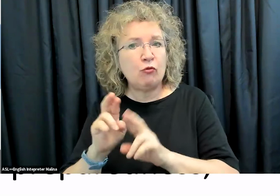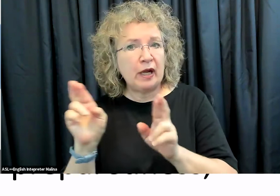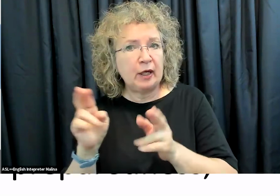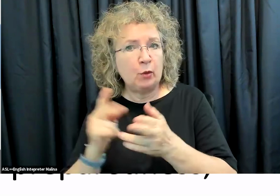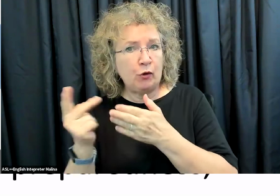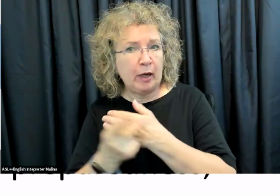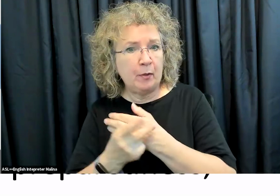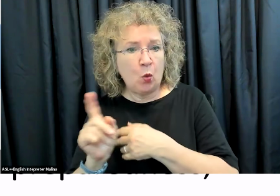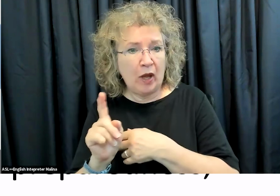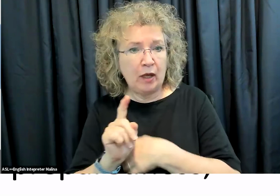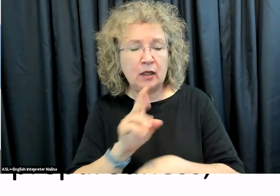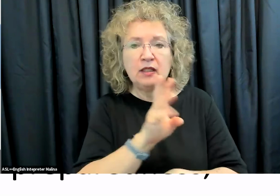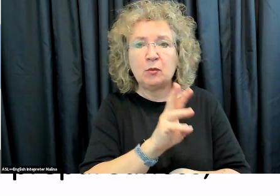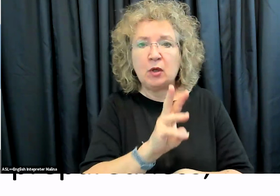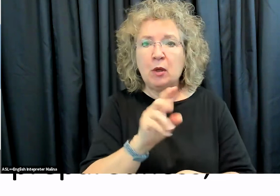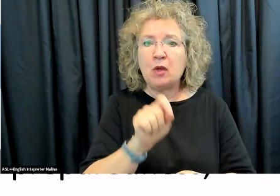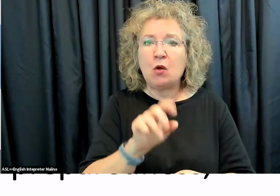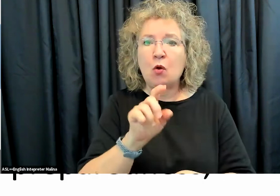at